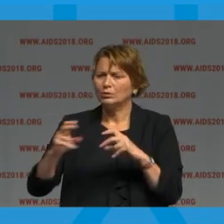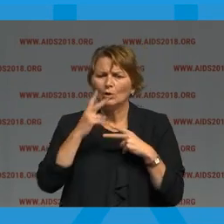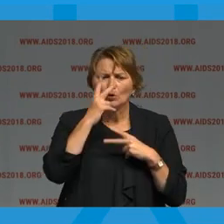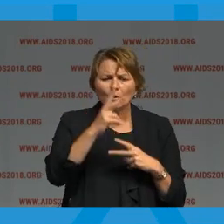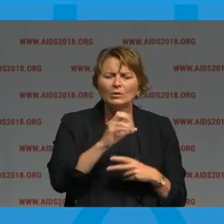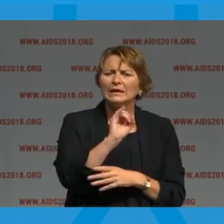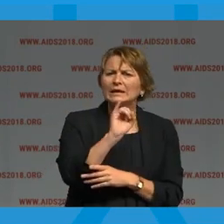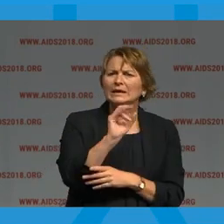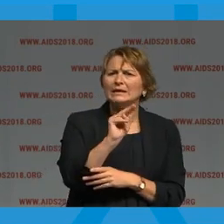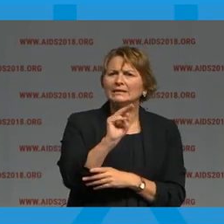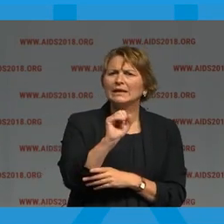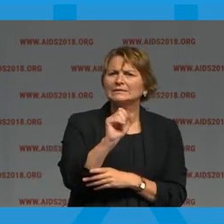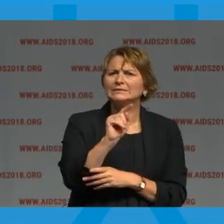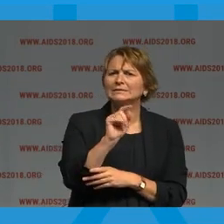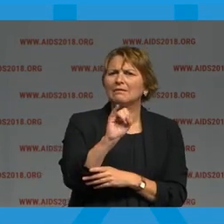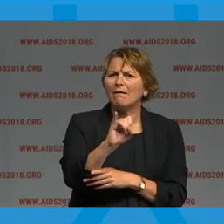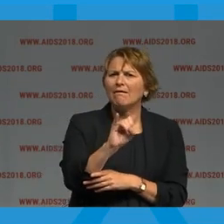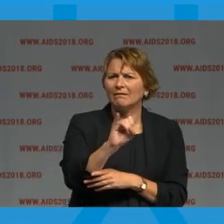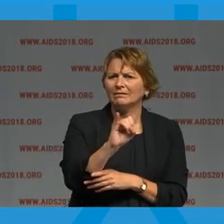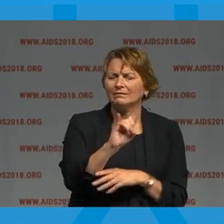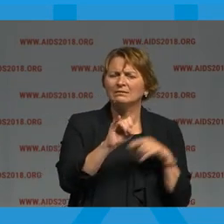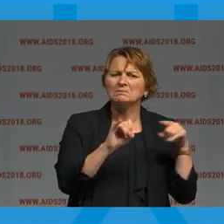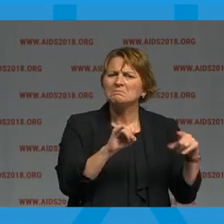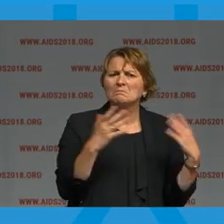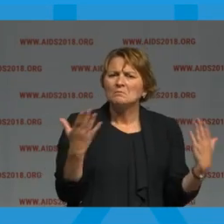integrase inhibitors with